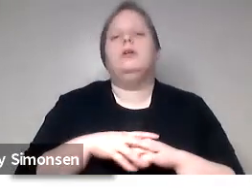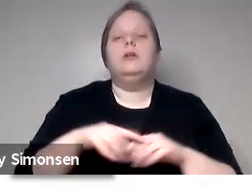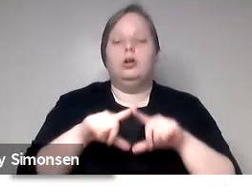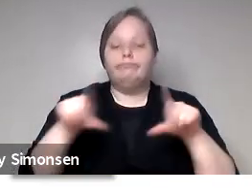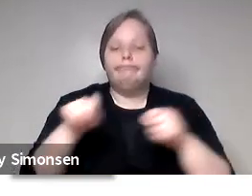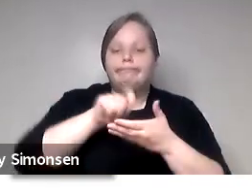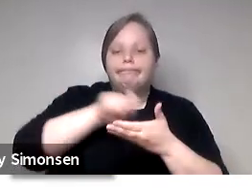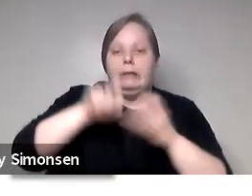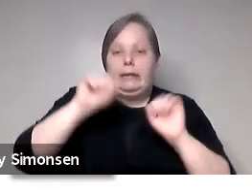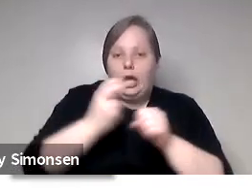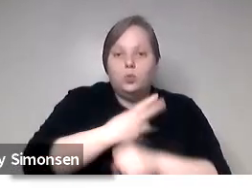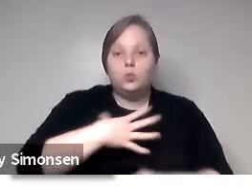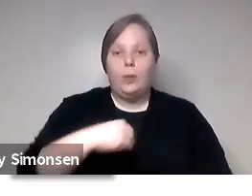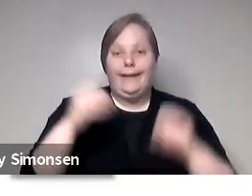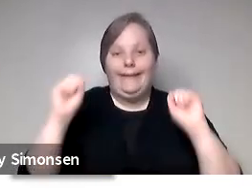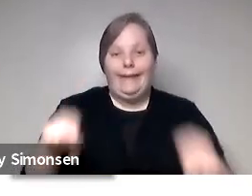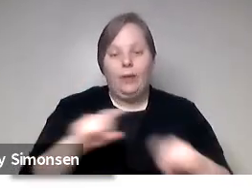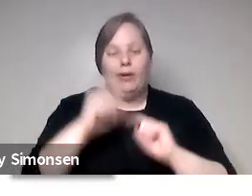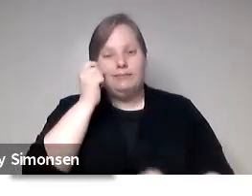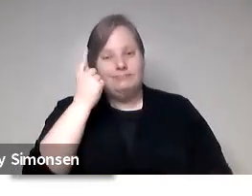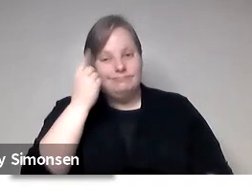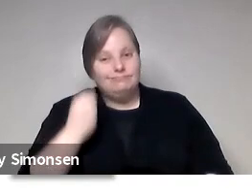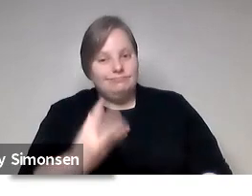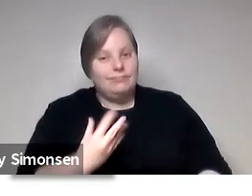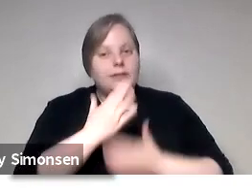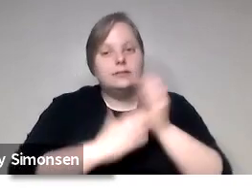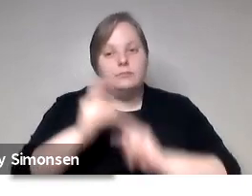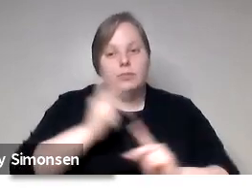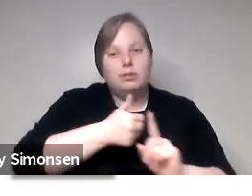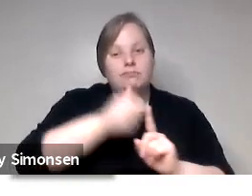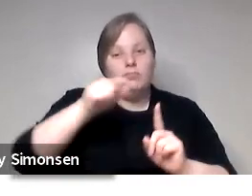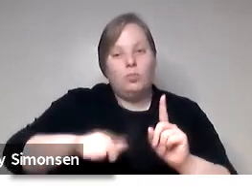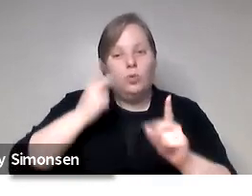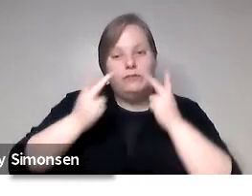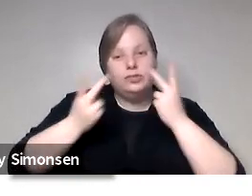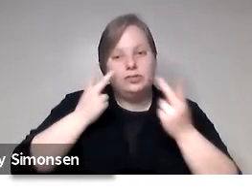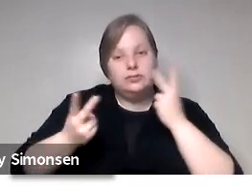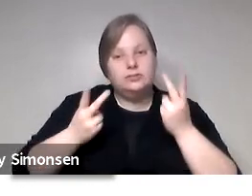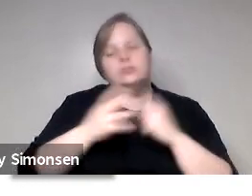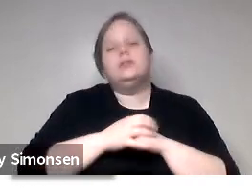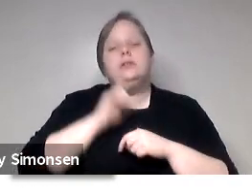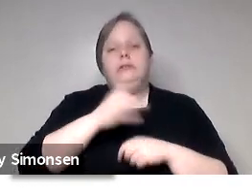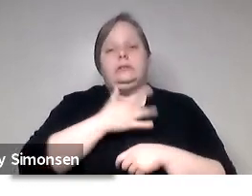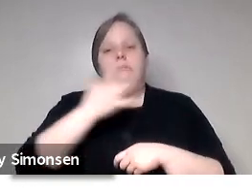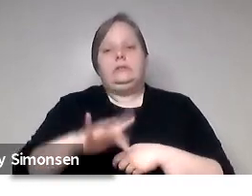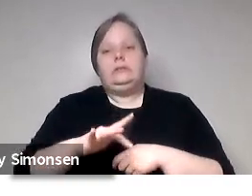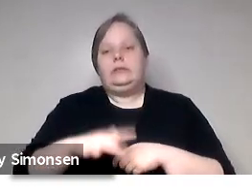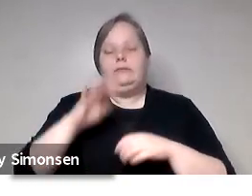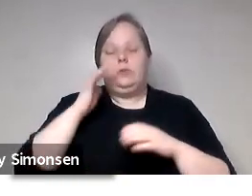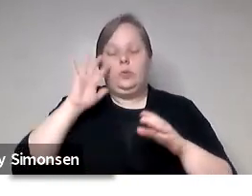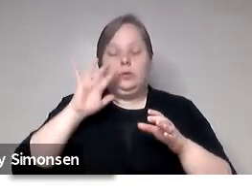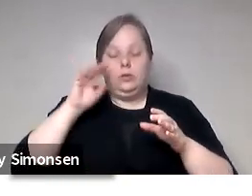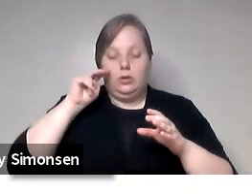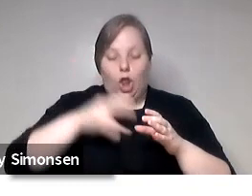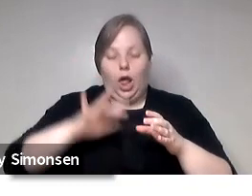use white, but I will tell you that some individuals who are low vision are very sensitive to glare.